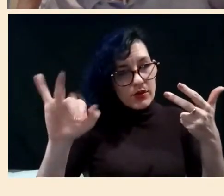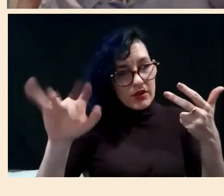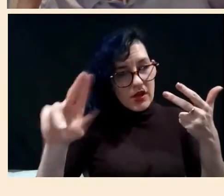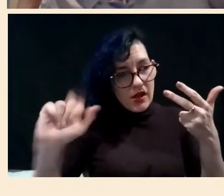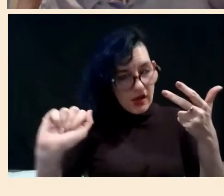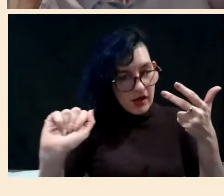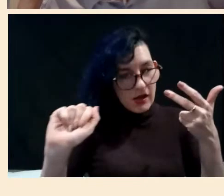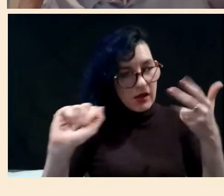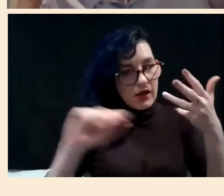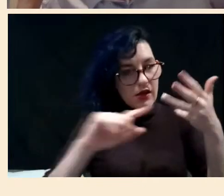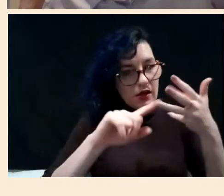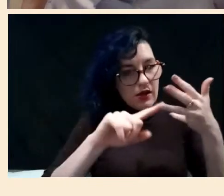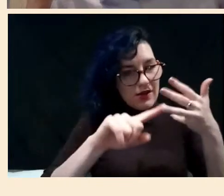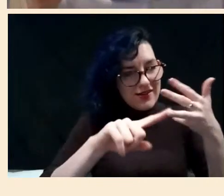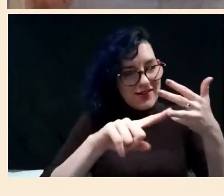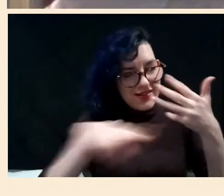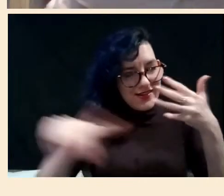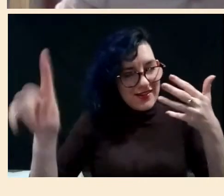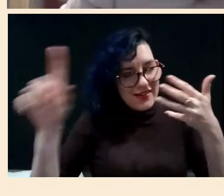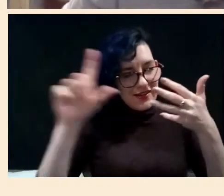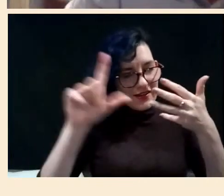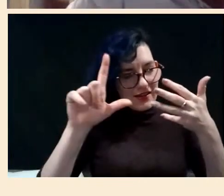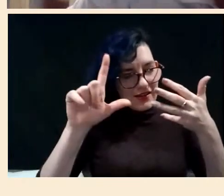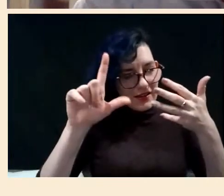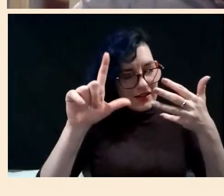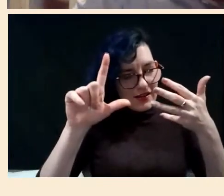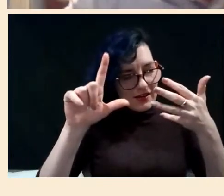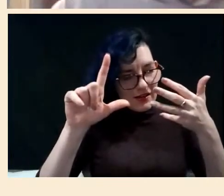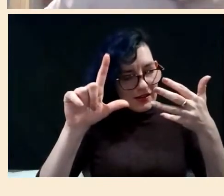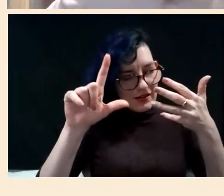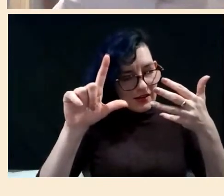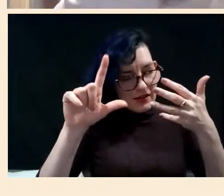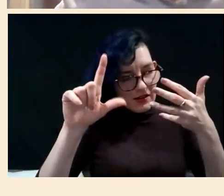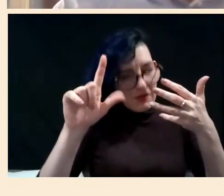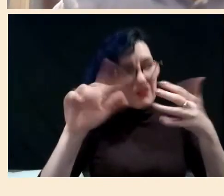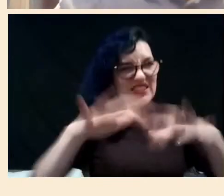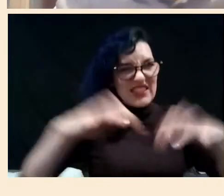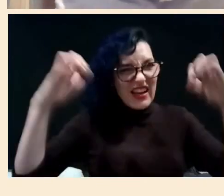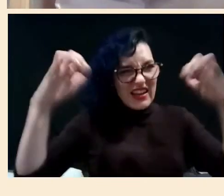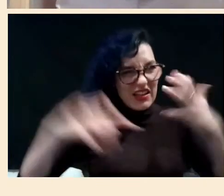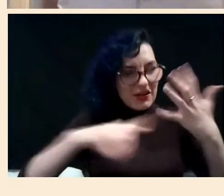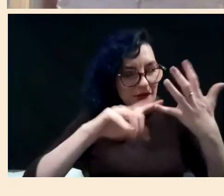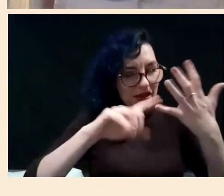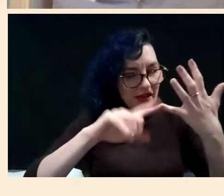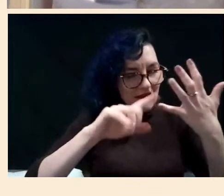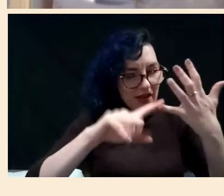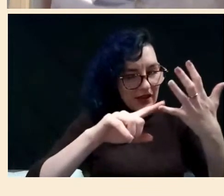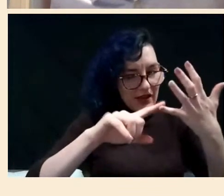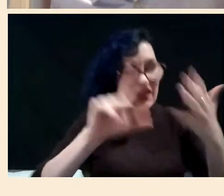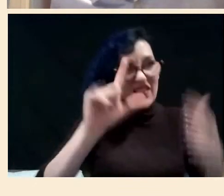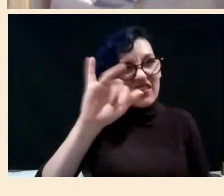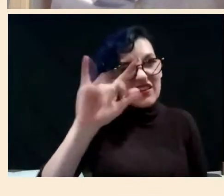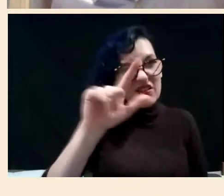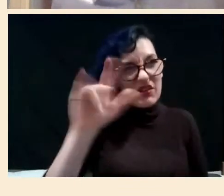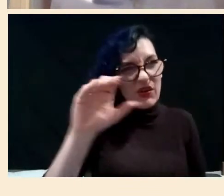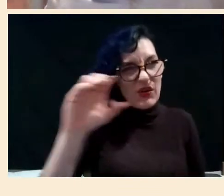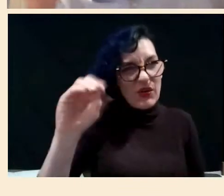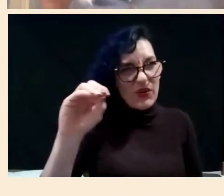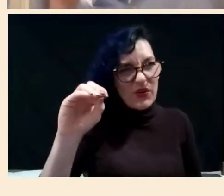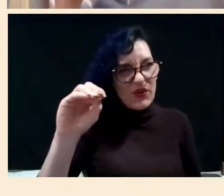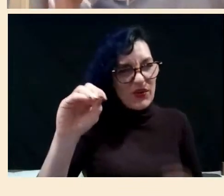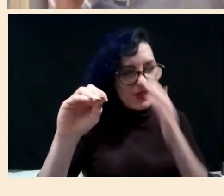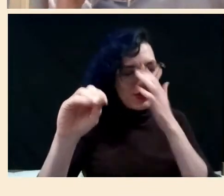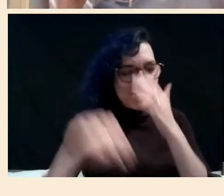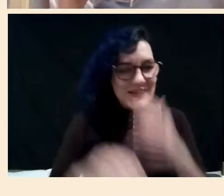Hell. All right. Senator Thatcher, the gauntlet has been thrown down. Well,